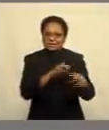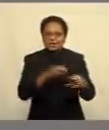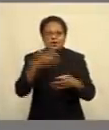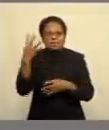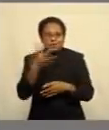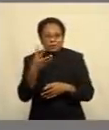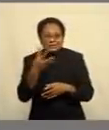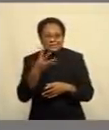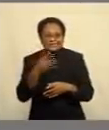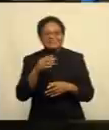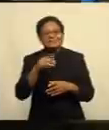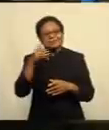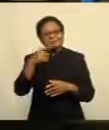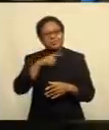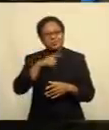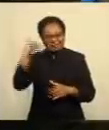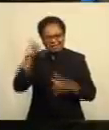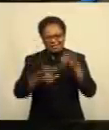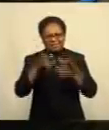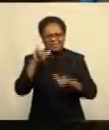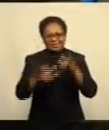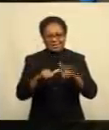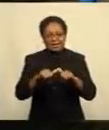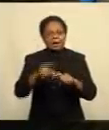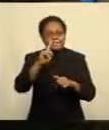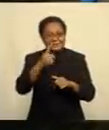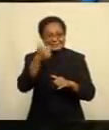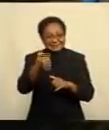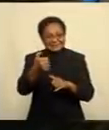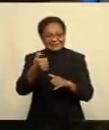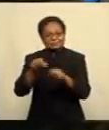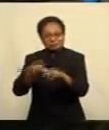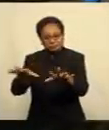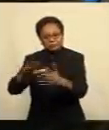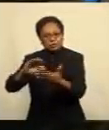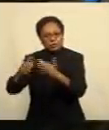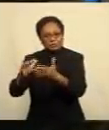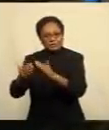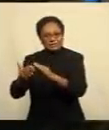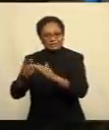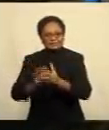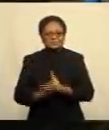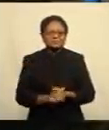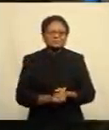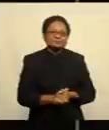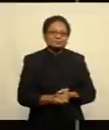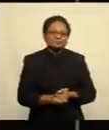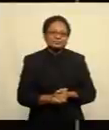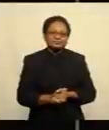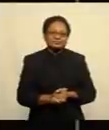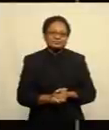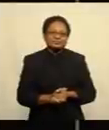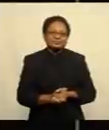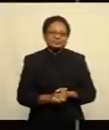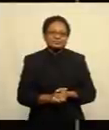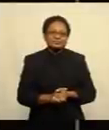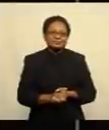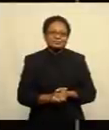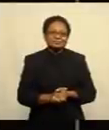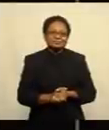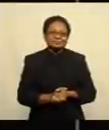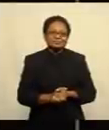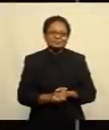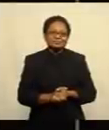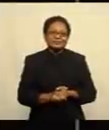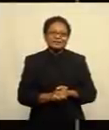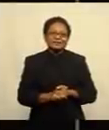border quarantine cases and 6 locally transmitted cases. Lina Reese, FBC News. Not everyone